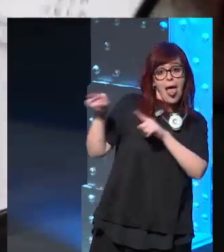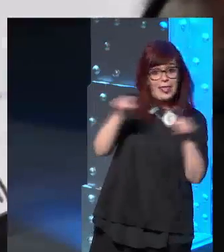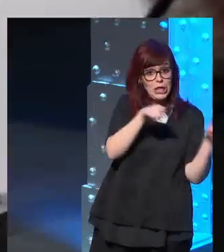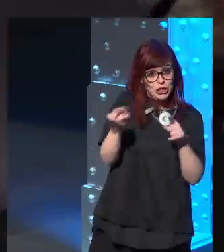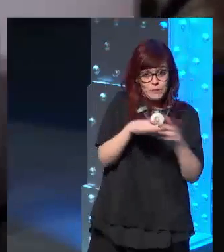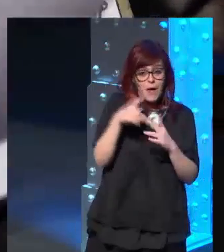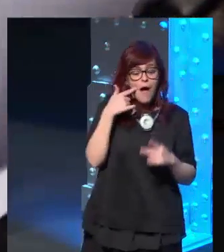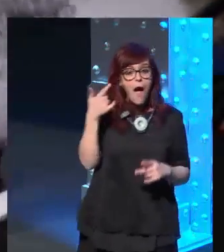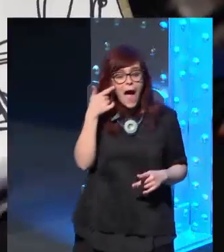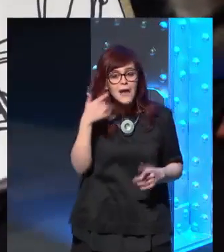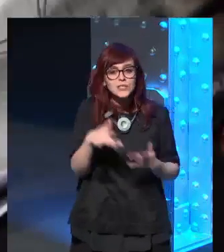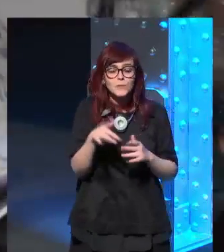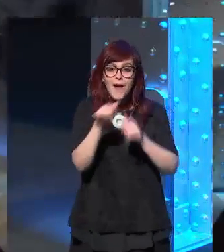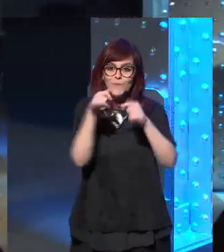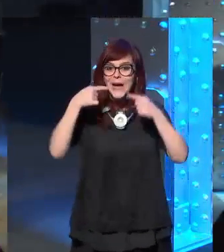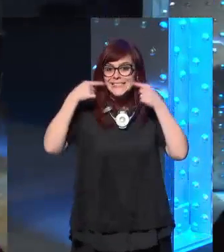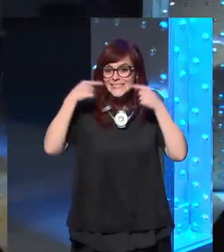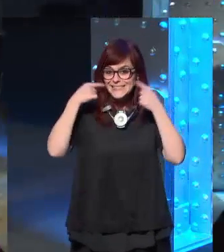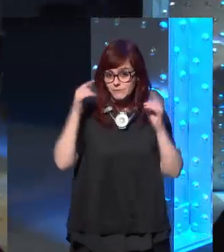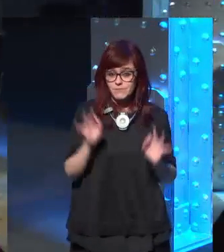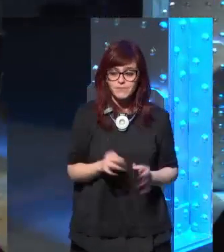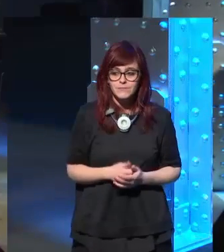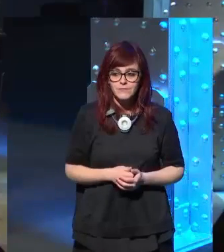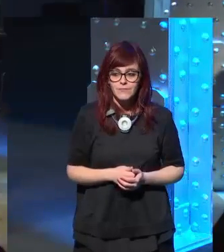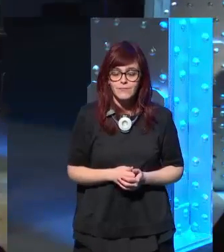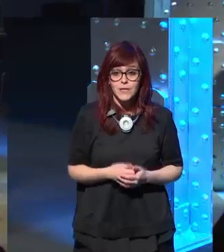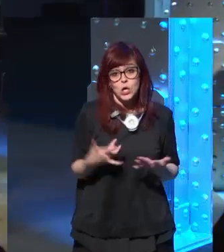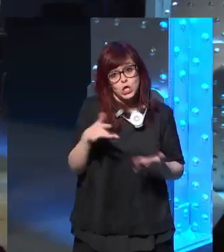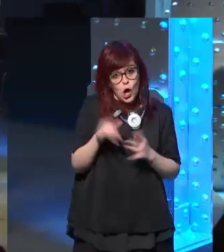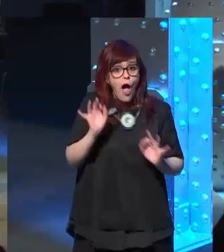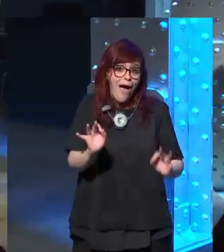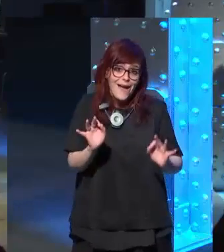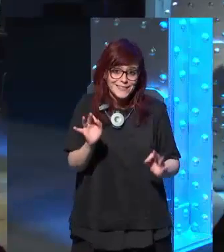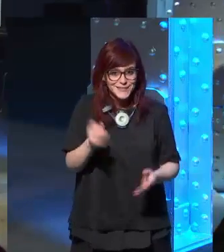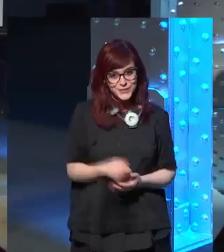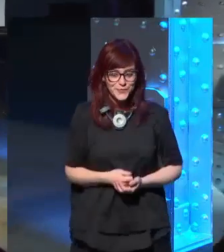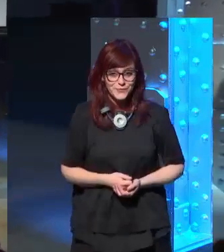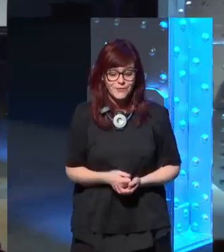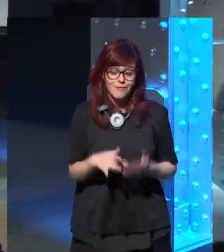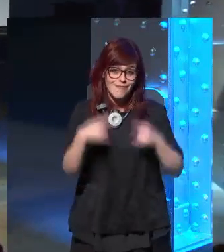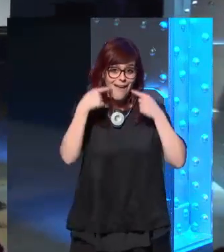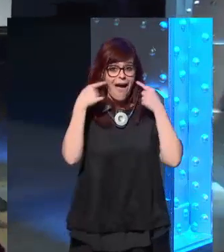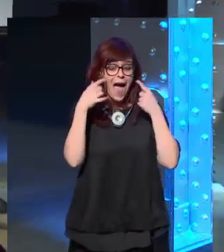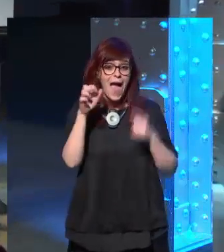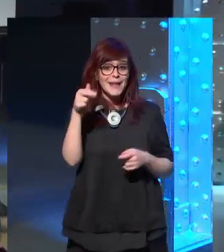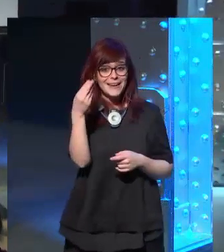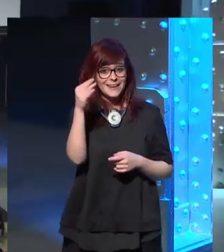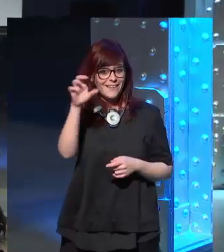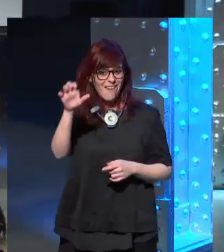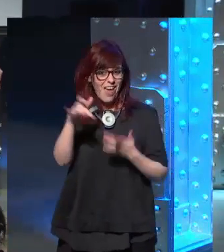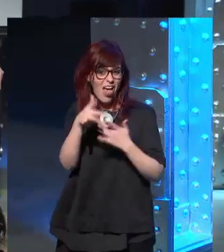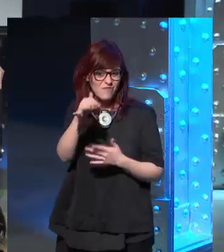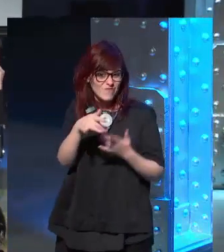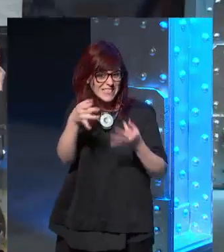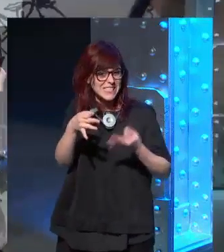please don't portray me. Show the pictures that you've made of them. I like that you've portrayed them with a big smile. This is